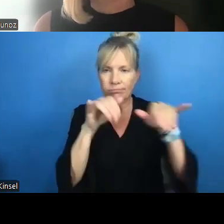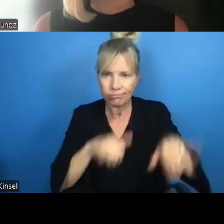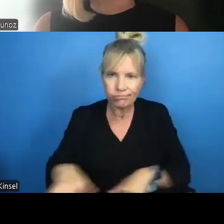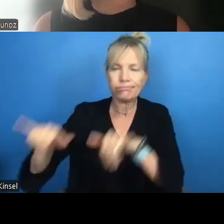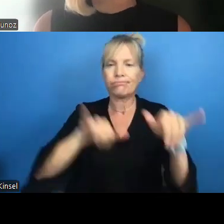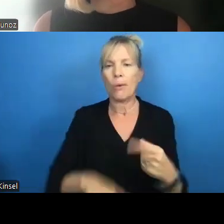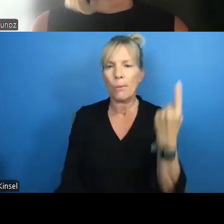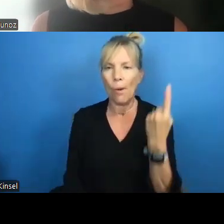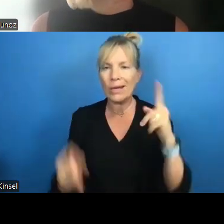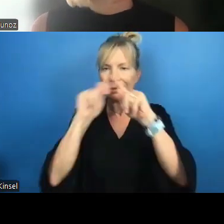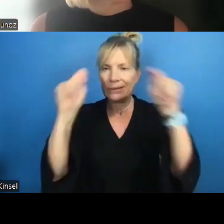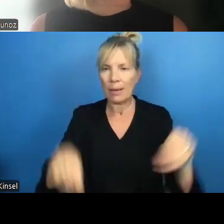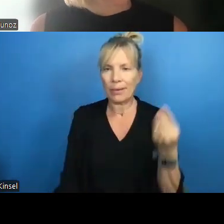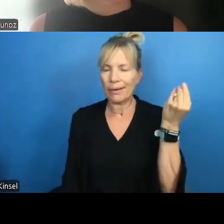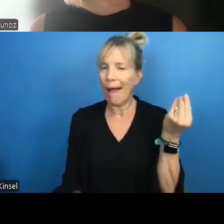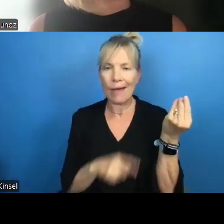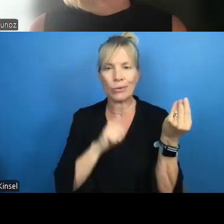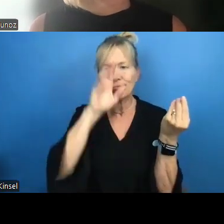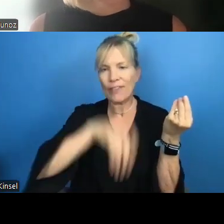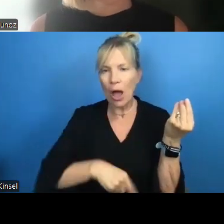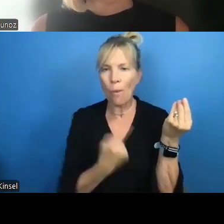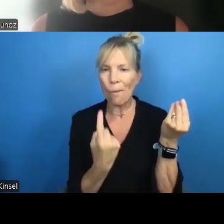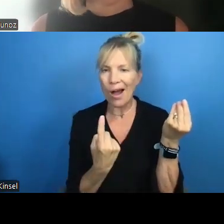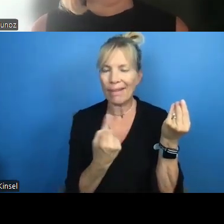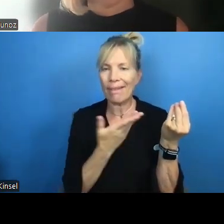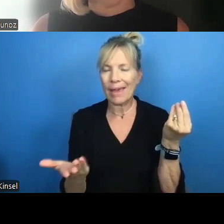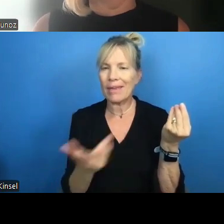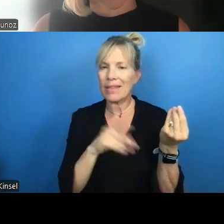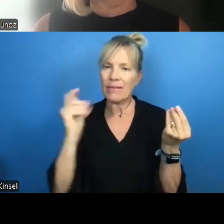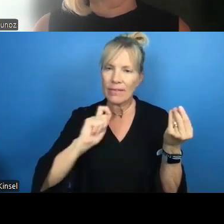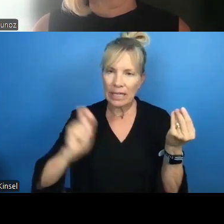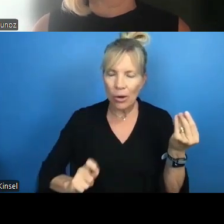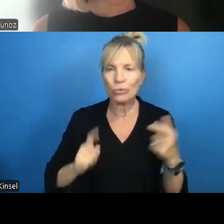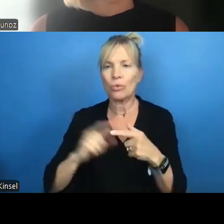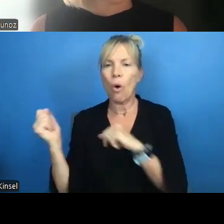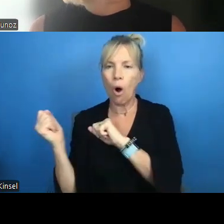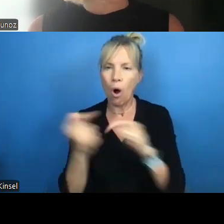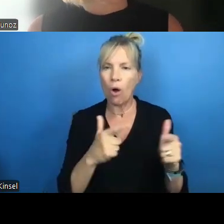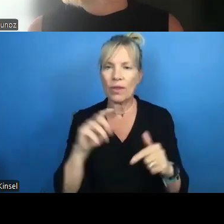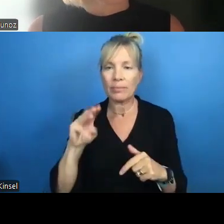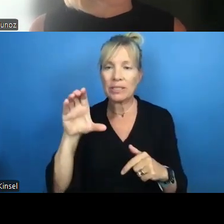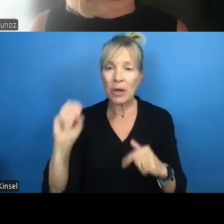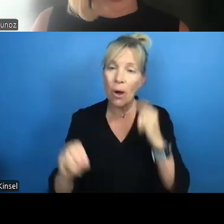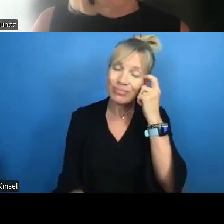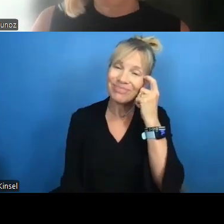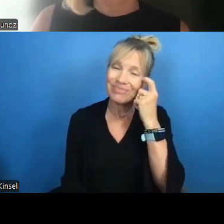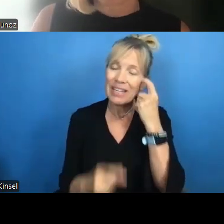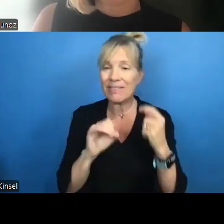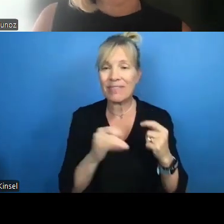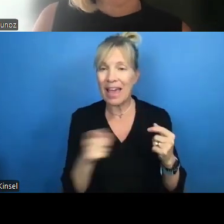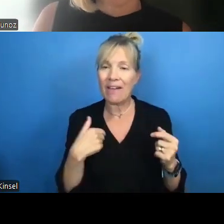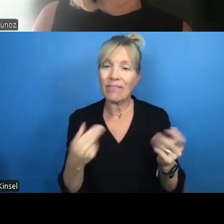one template, and they just have to send that one item that they've completed to all of the MCOs that they're contracted with.